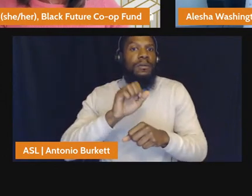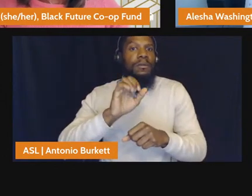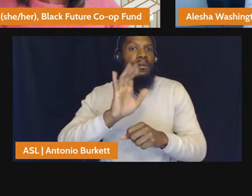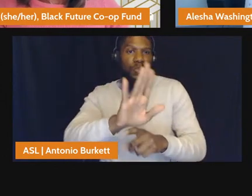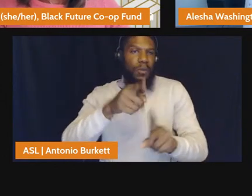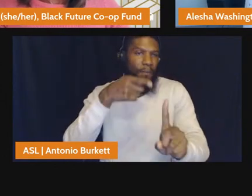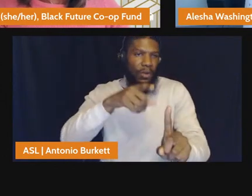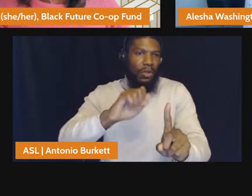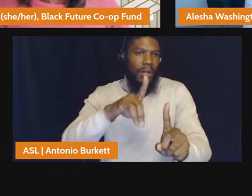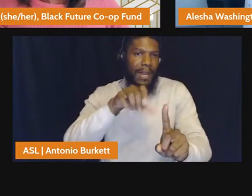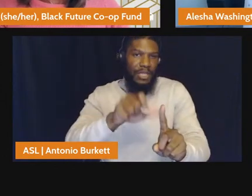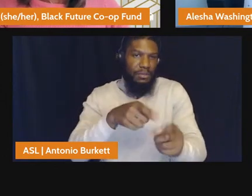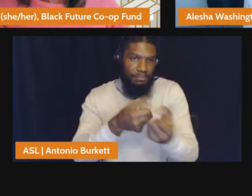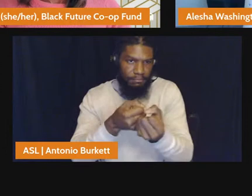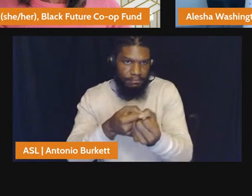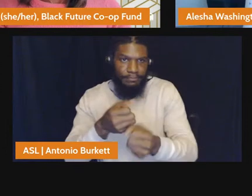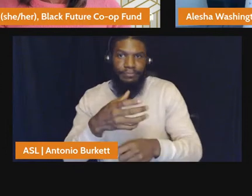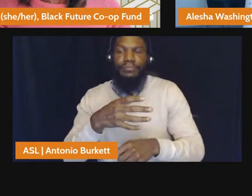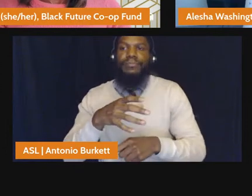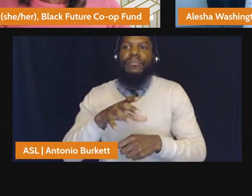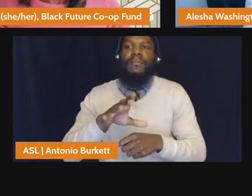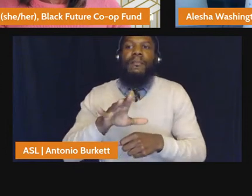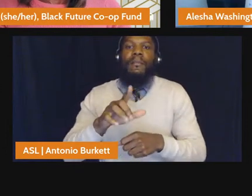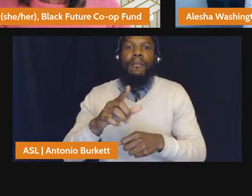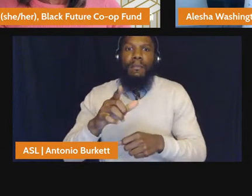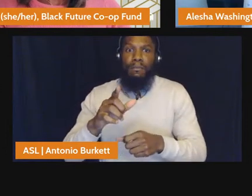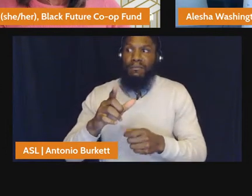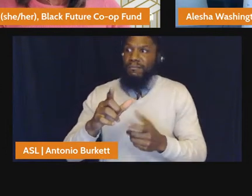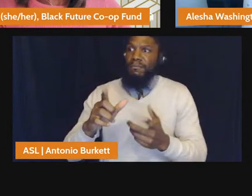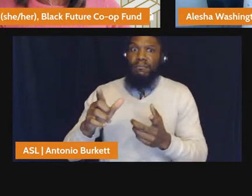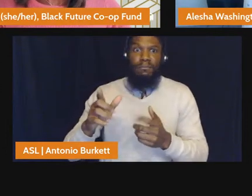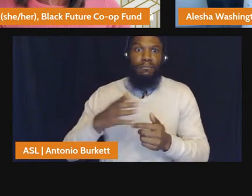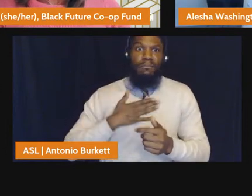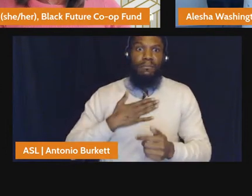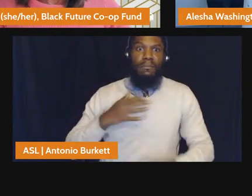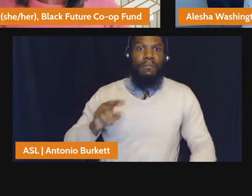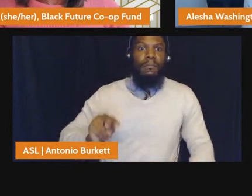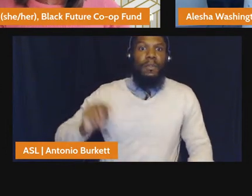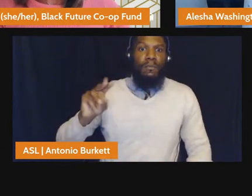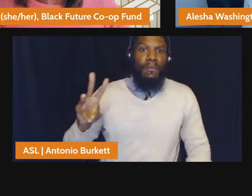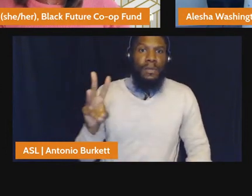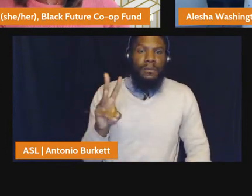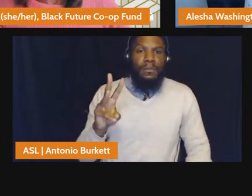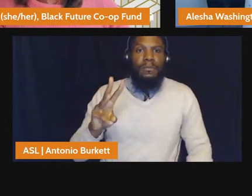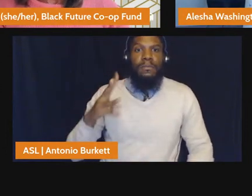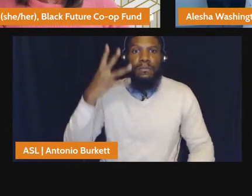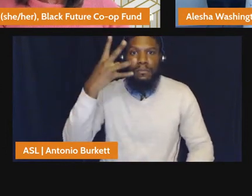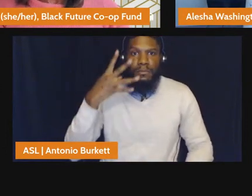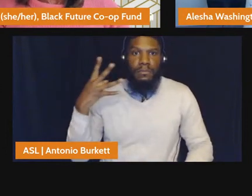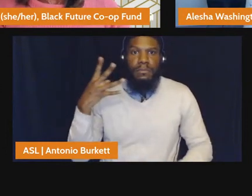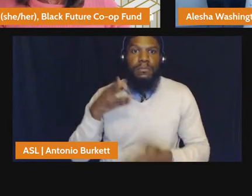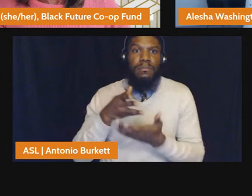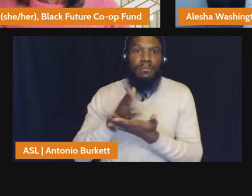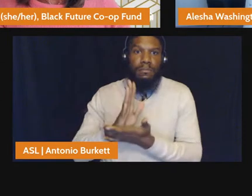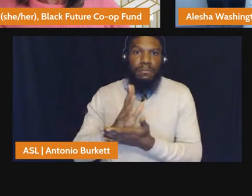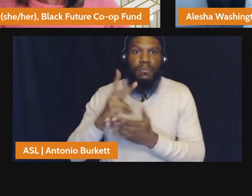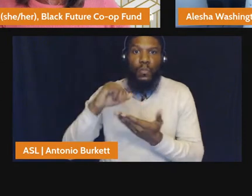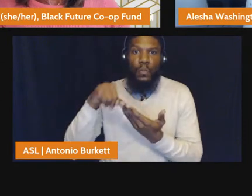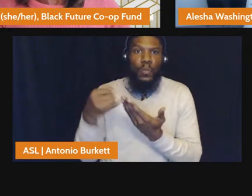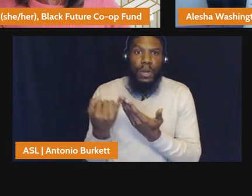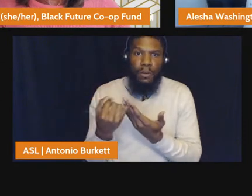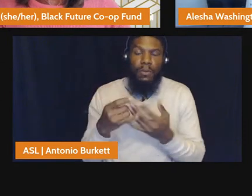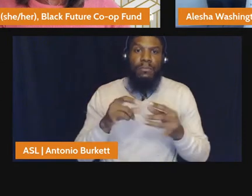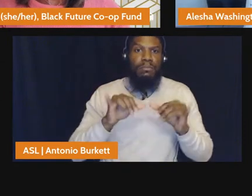I said, look, I'm coming from a place that was predominantly people of color from Northwest Immigrant Rights Project. I took off a lot of armor in